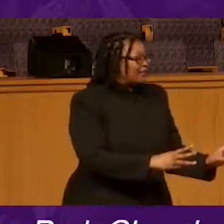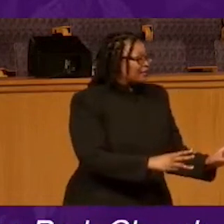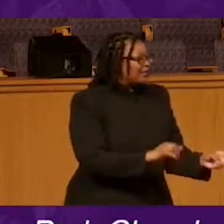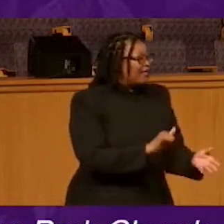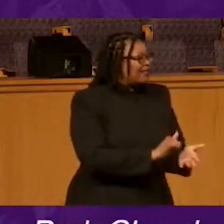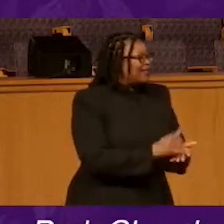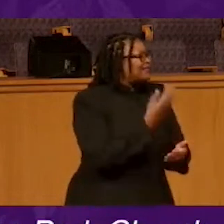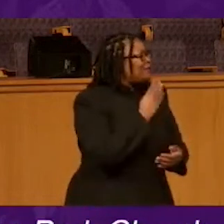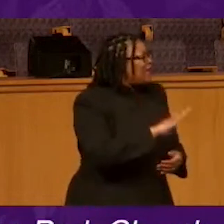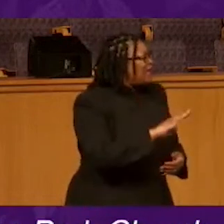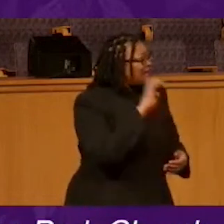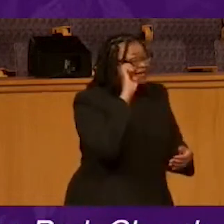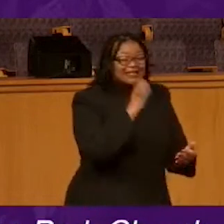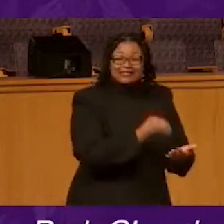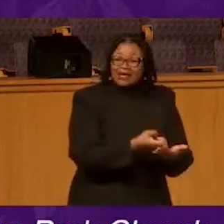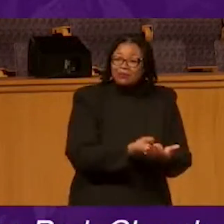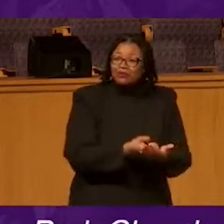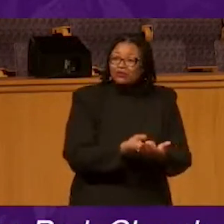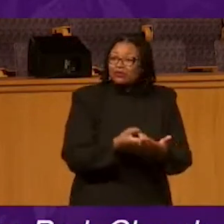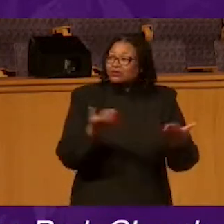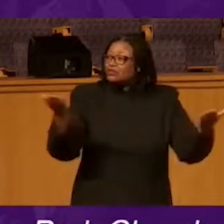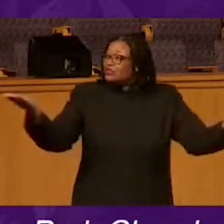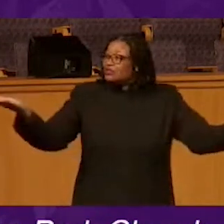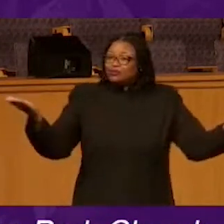bad example to you.